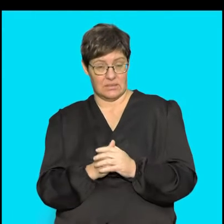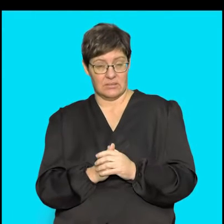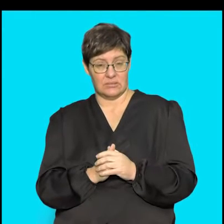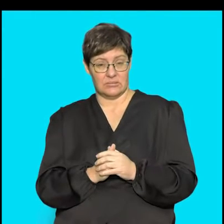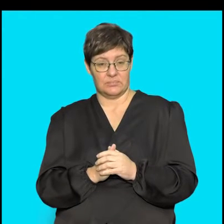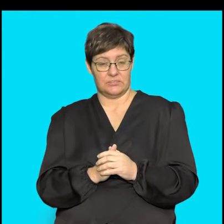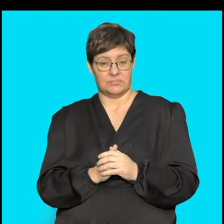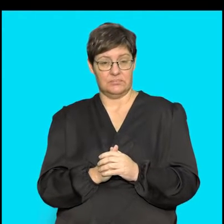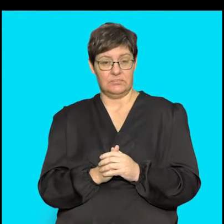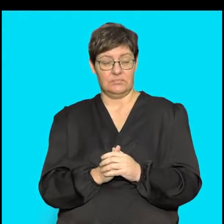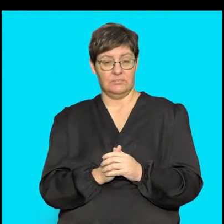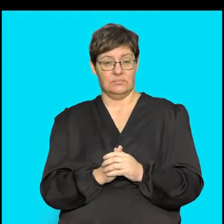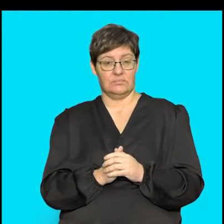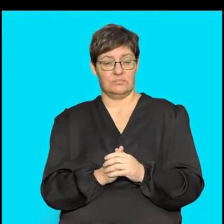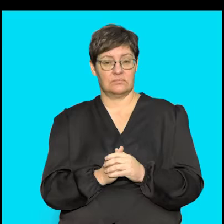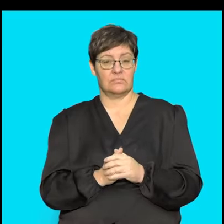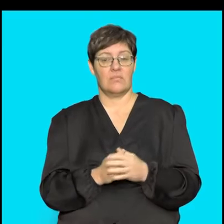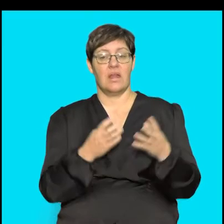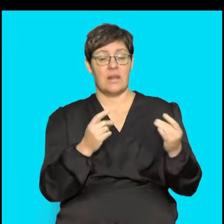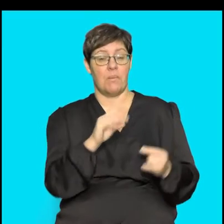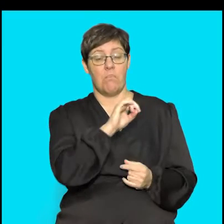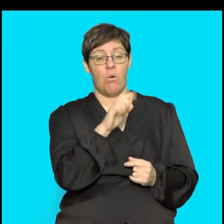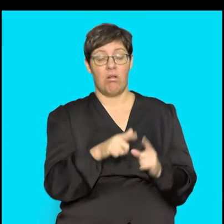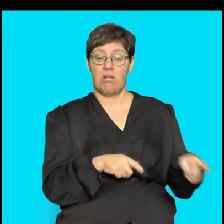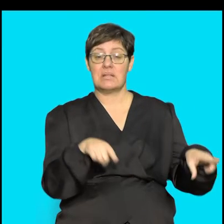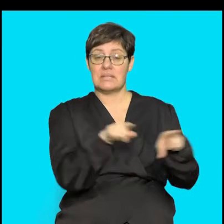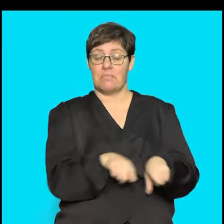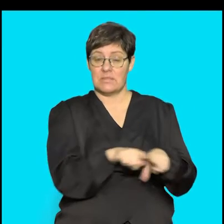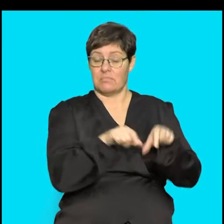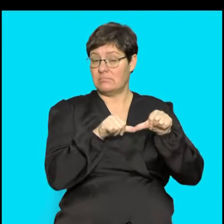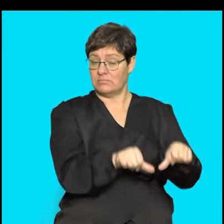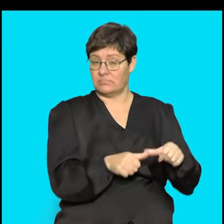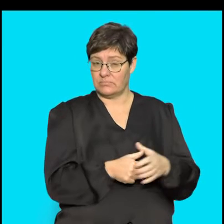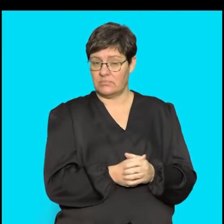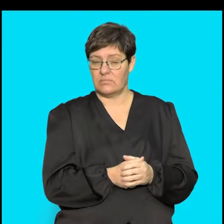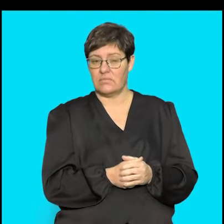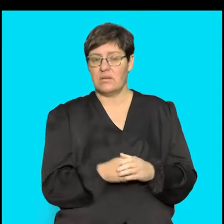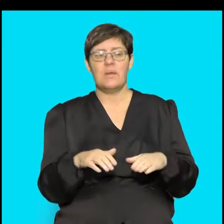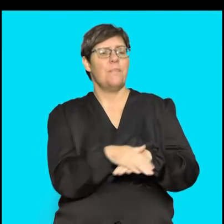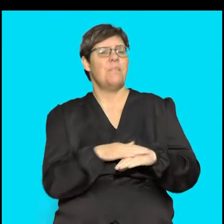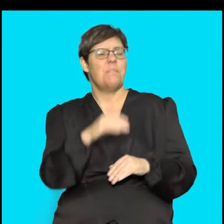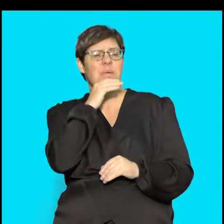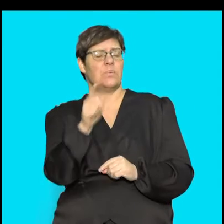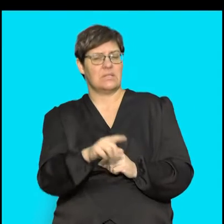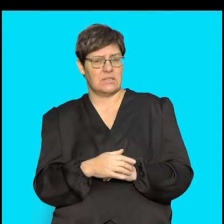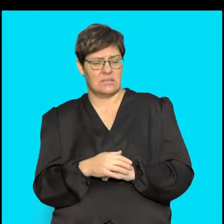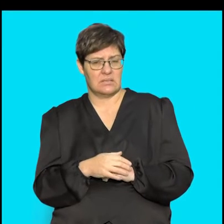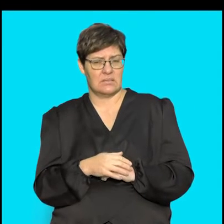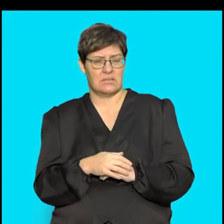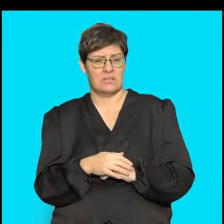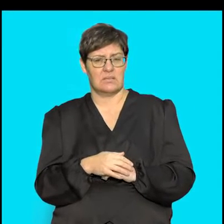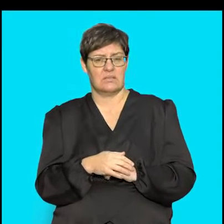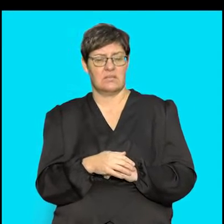decreased and the number of moles remain the same, then it basically means